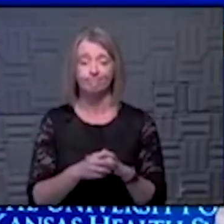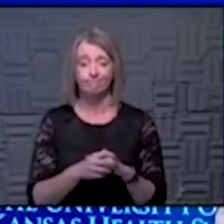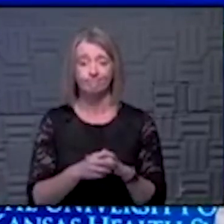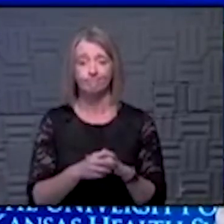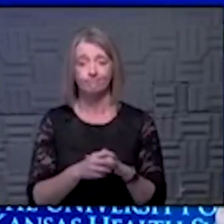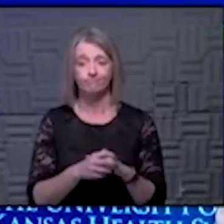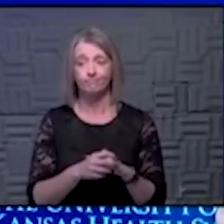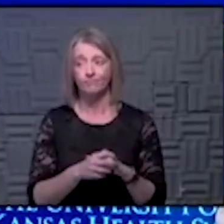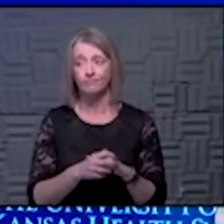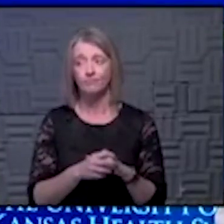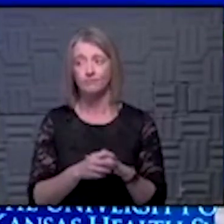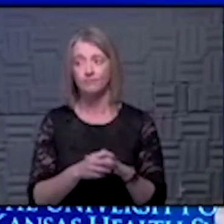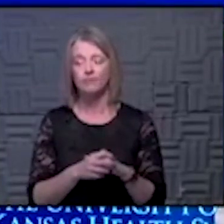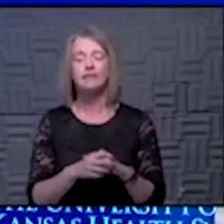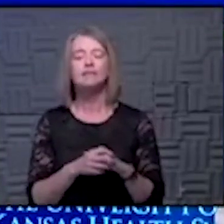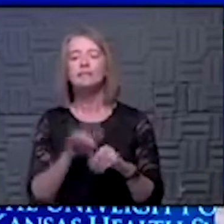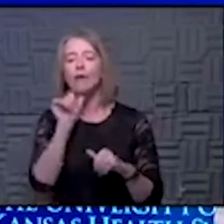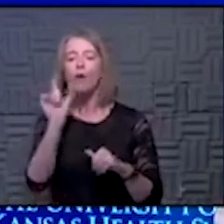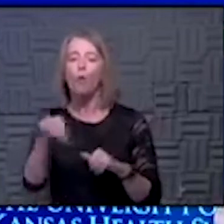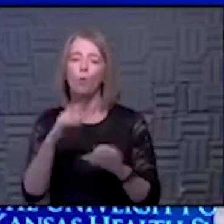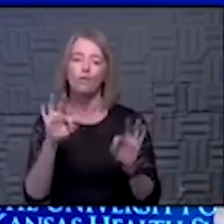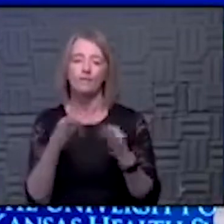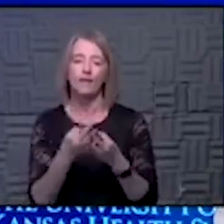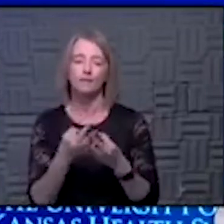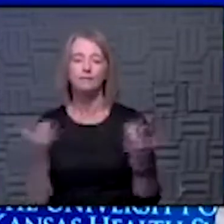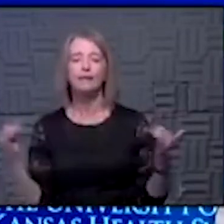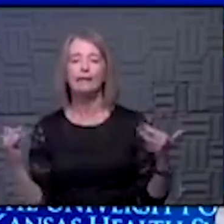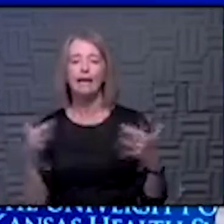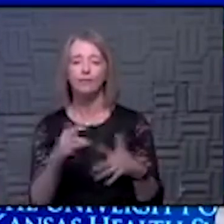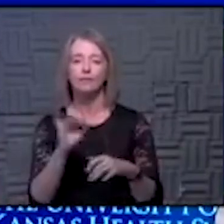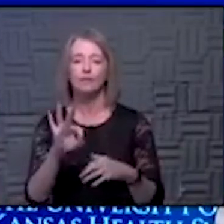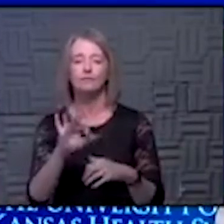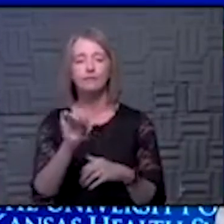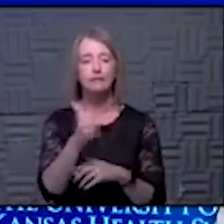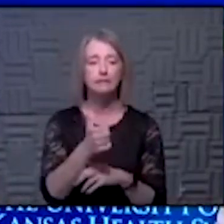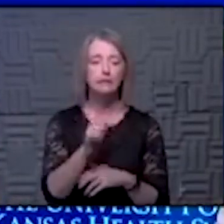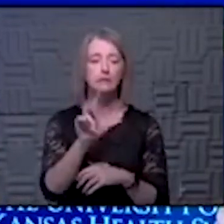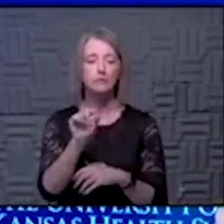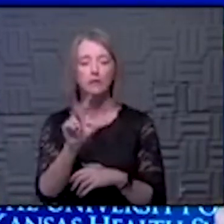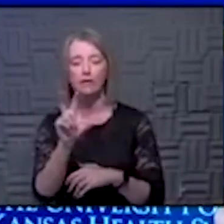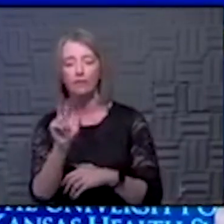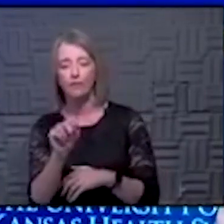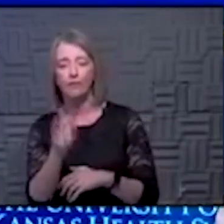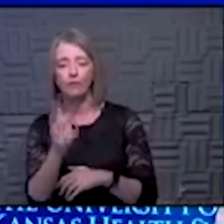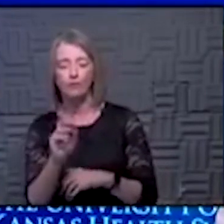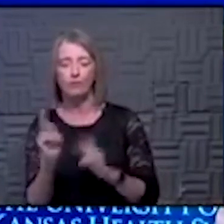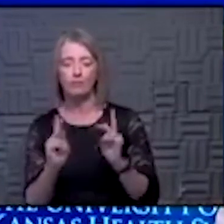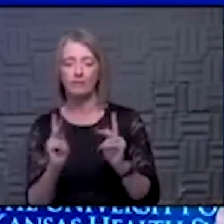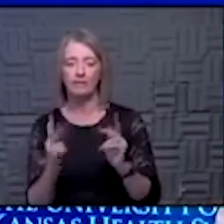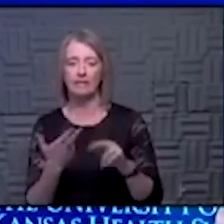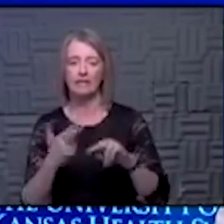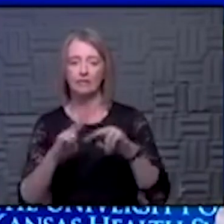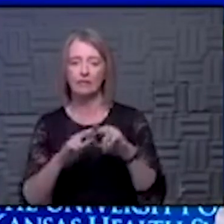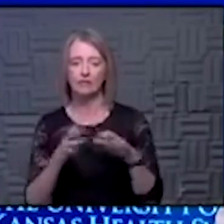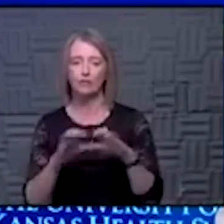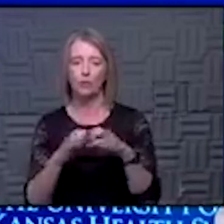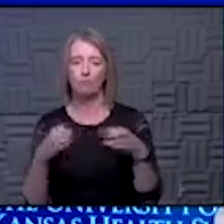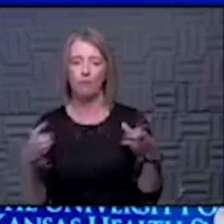they be, and I shouldn't say family, gatherings in homes, right, of 10 or 20 or 30 or 40 people. So increasing the size of your